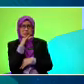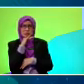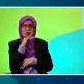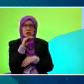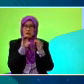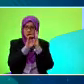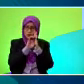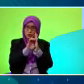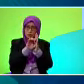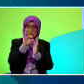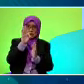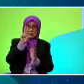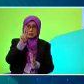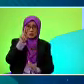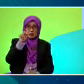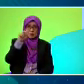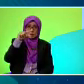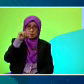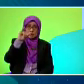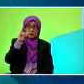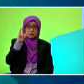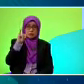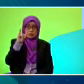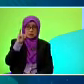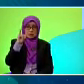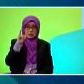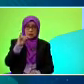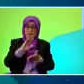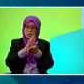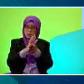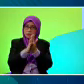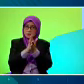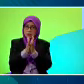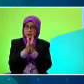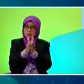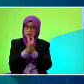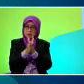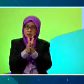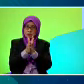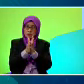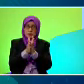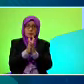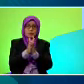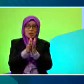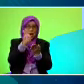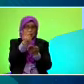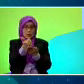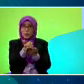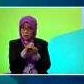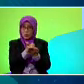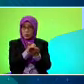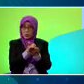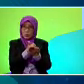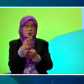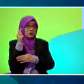and not edible any longer. Yes. Not Thank you. edible any longer. Okay. Just like that mango. I always say about